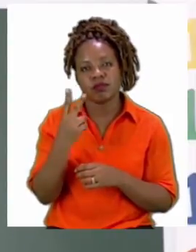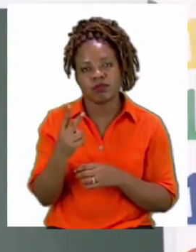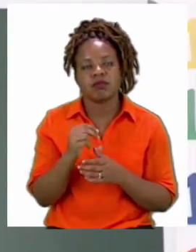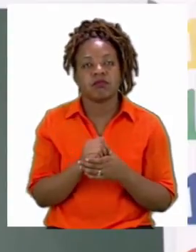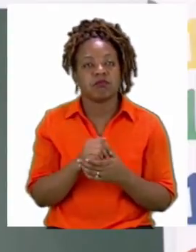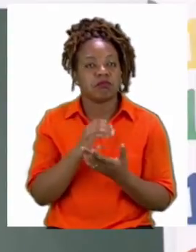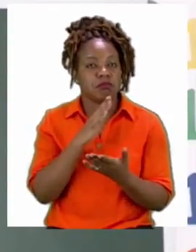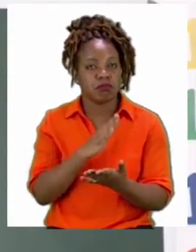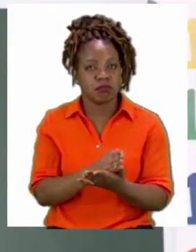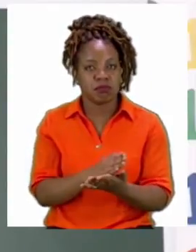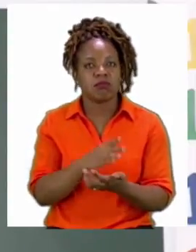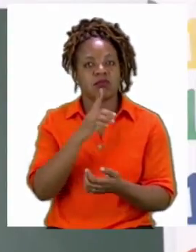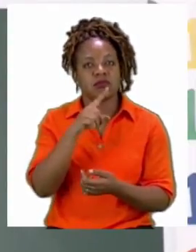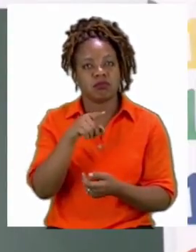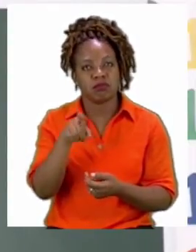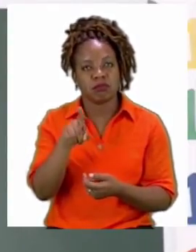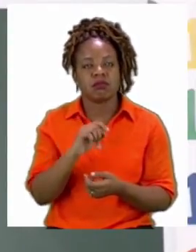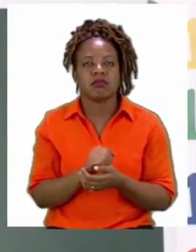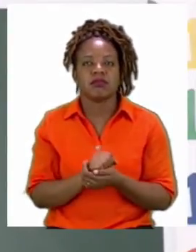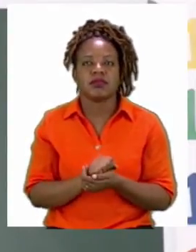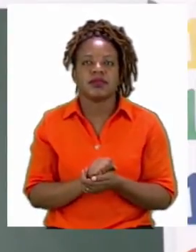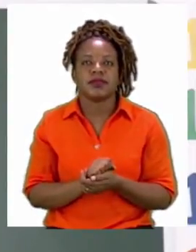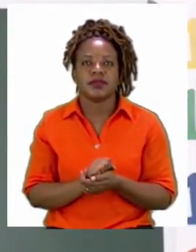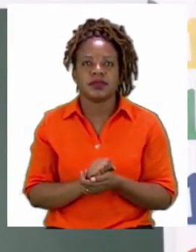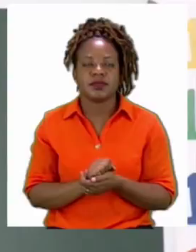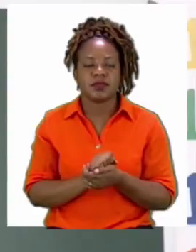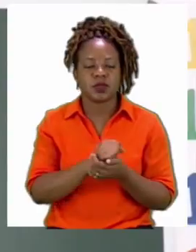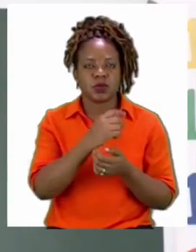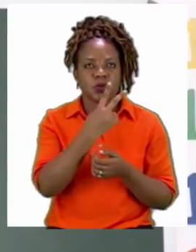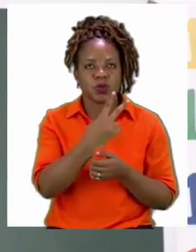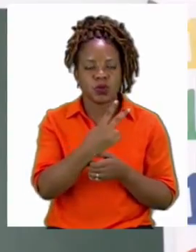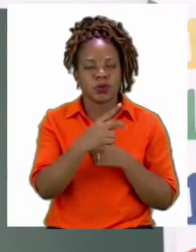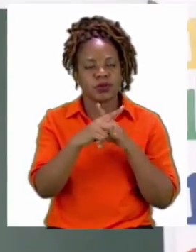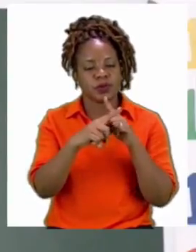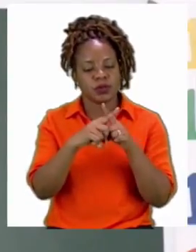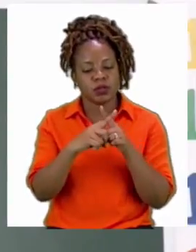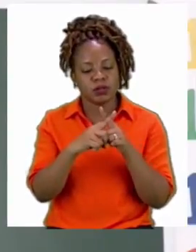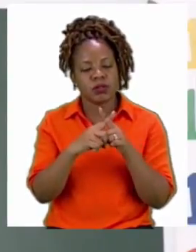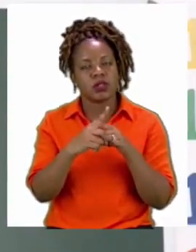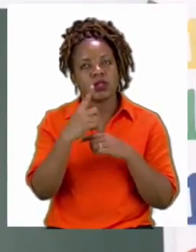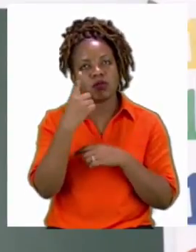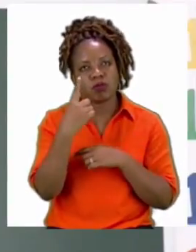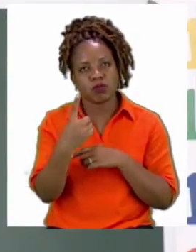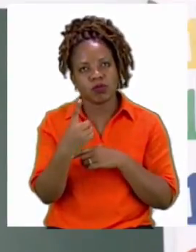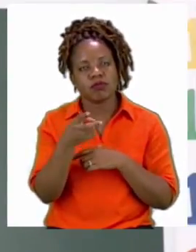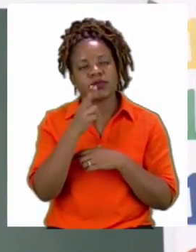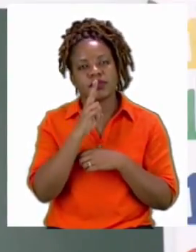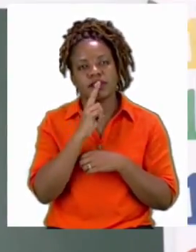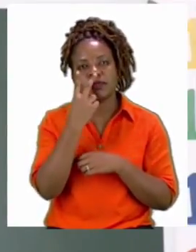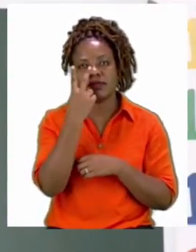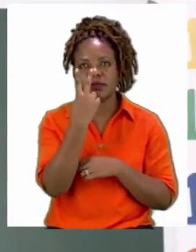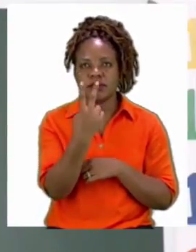is correct. So 2 sets of 1 equals